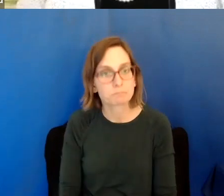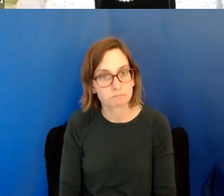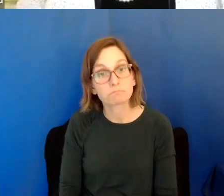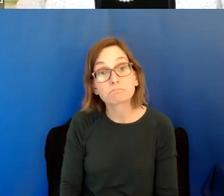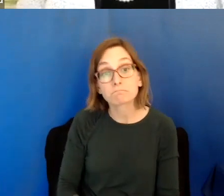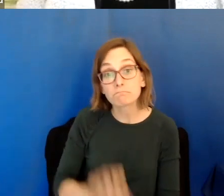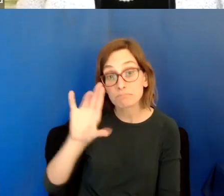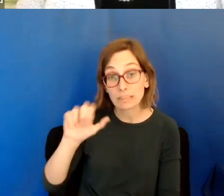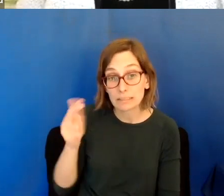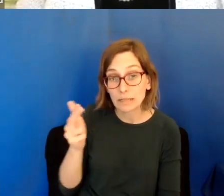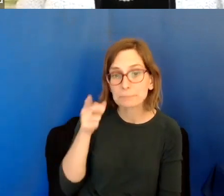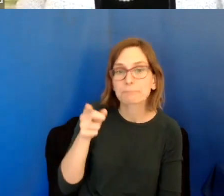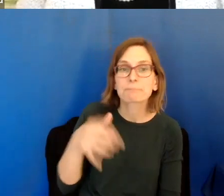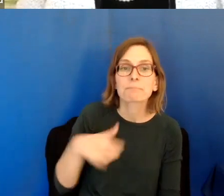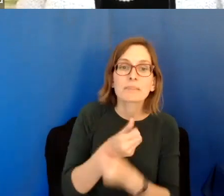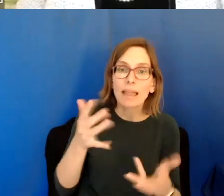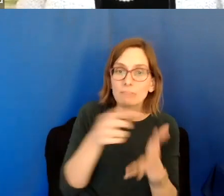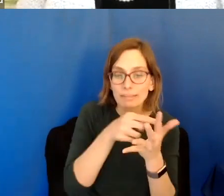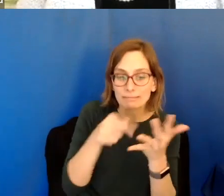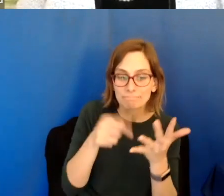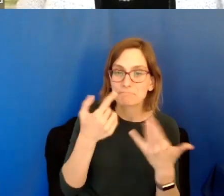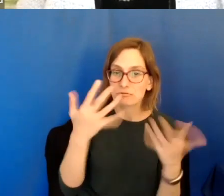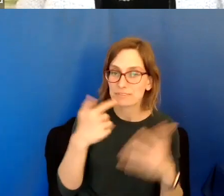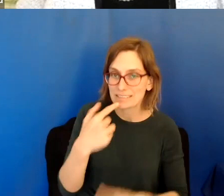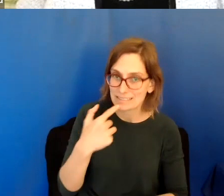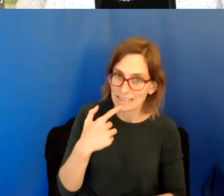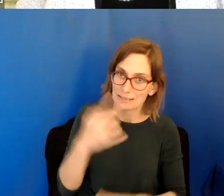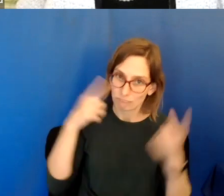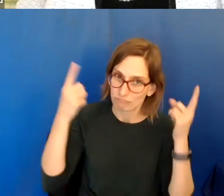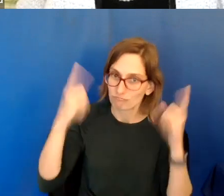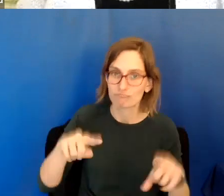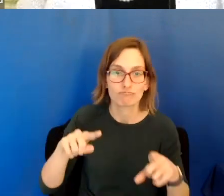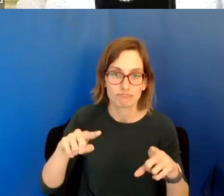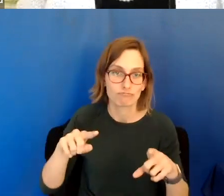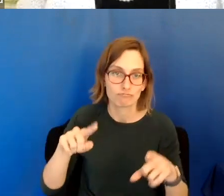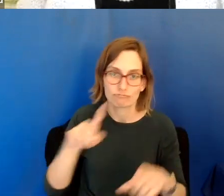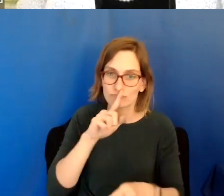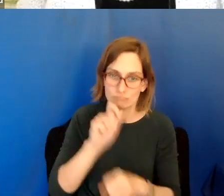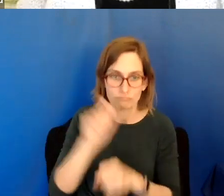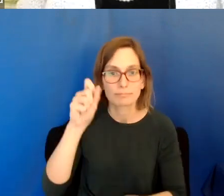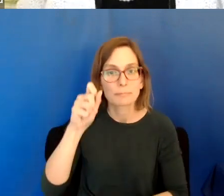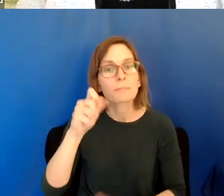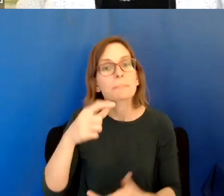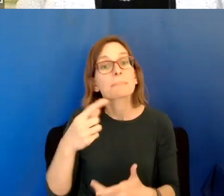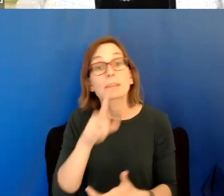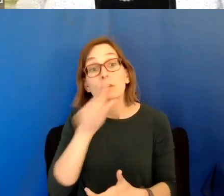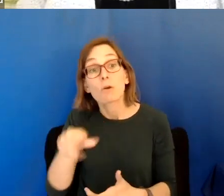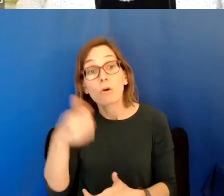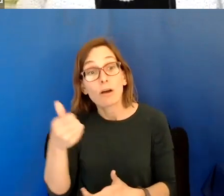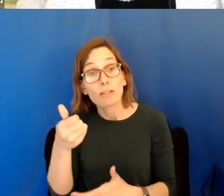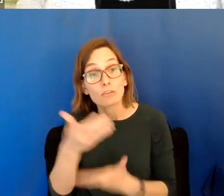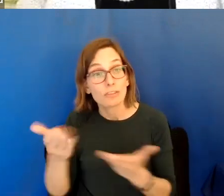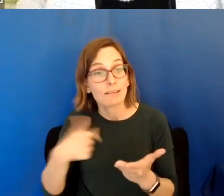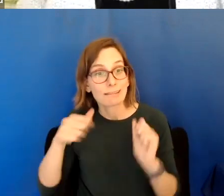Mm-hmm. Everything that my colleague friend said, absolutely, totally agree. I think really the only other thing that I could add